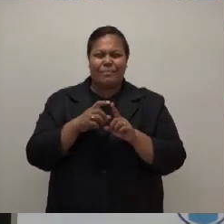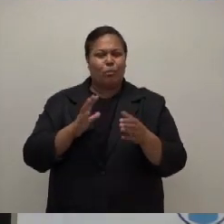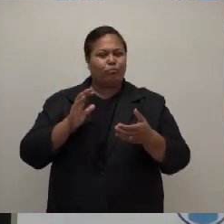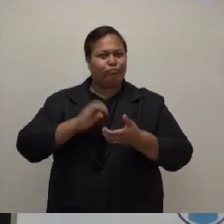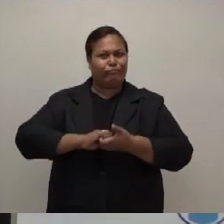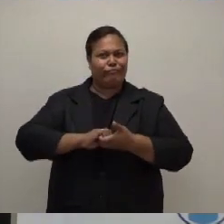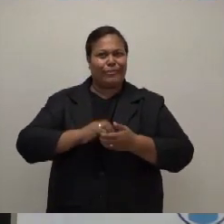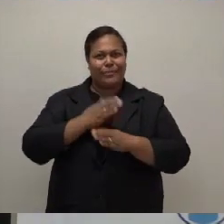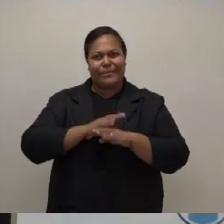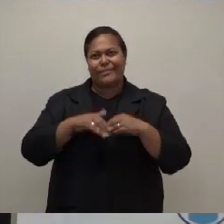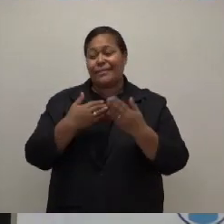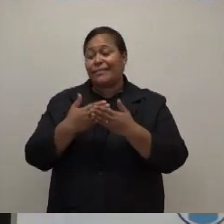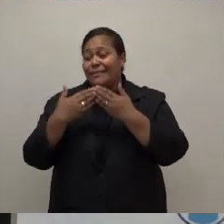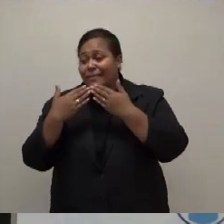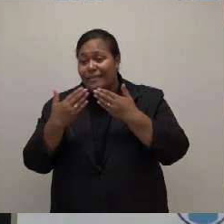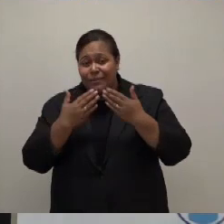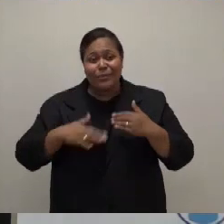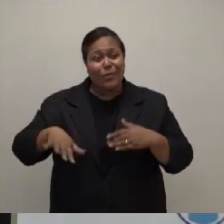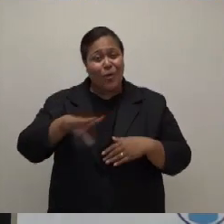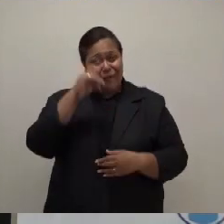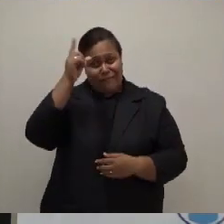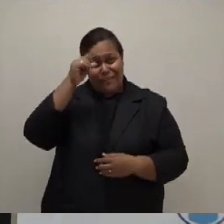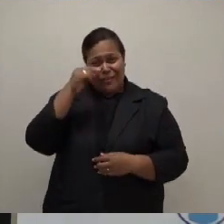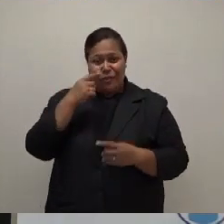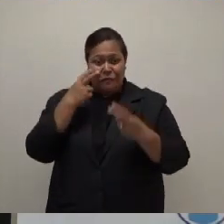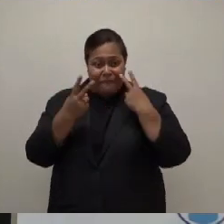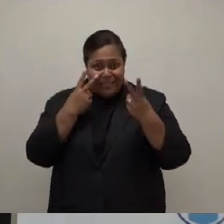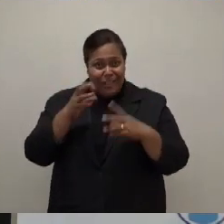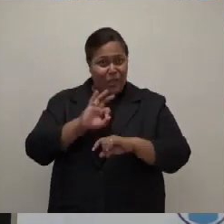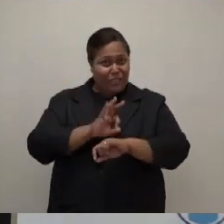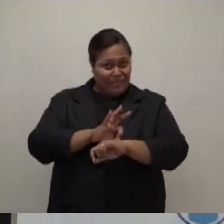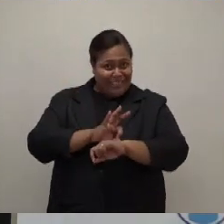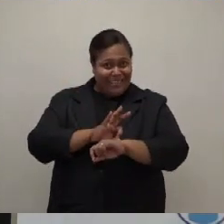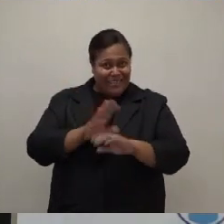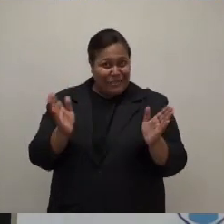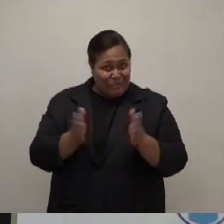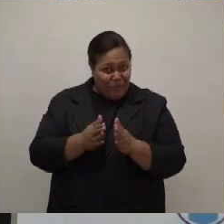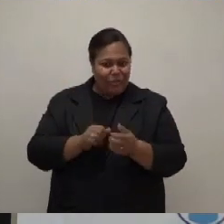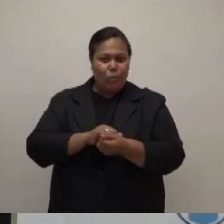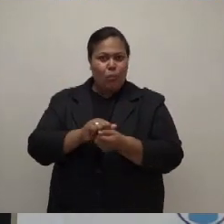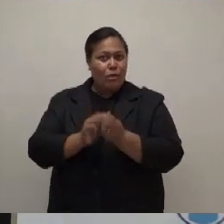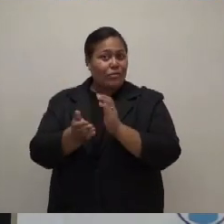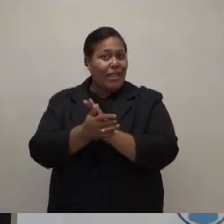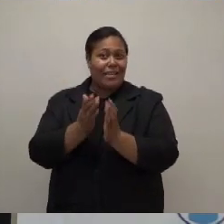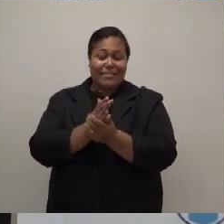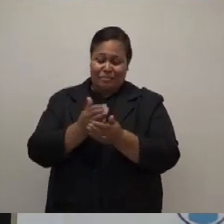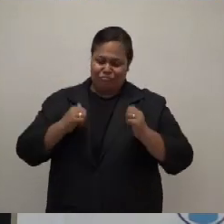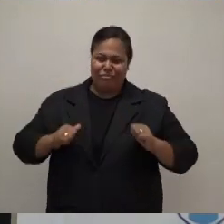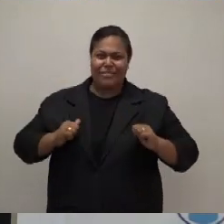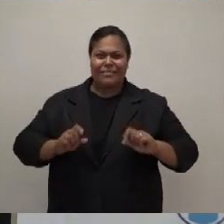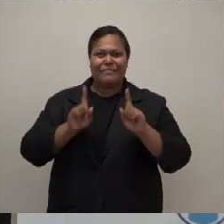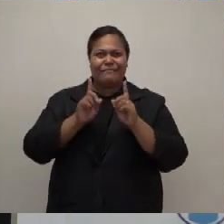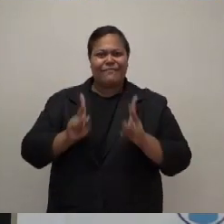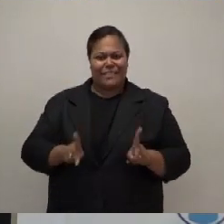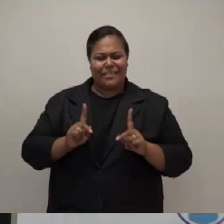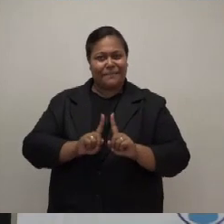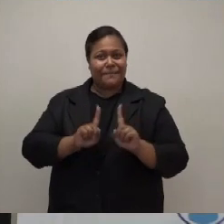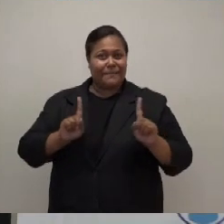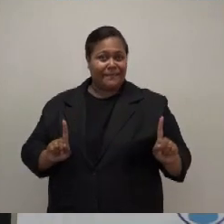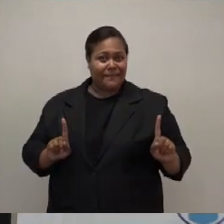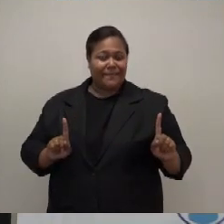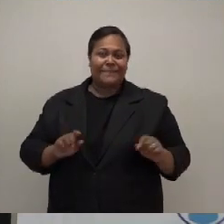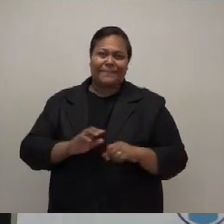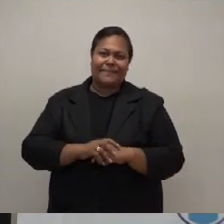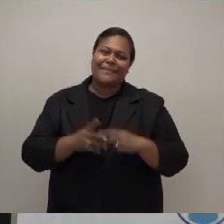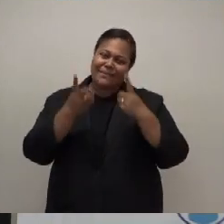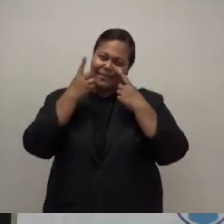Vinaka to every Fijian of every age who visited our fever clinics, washed their hands, practiced physical distancing, and